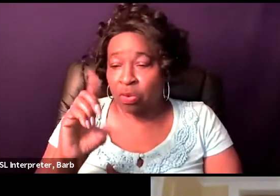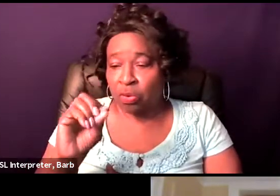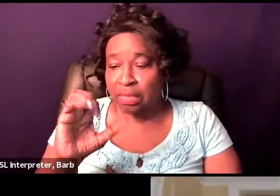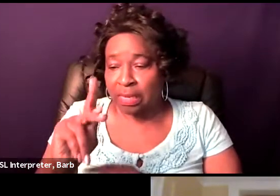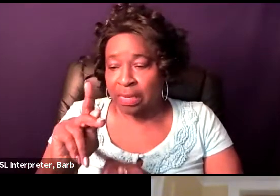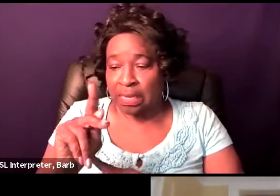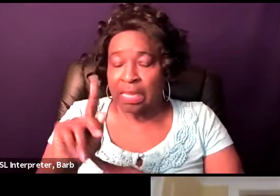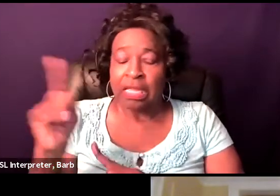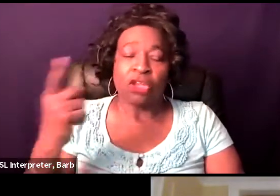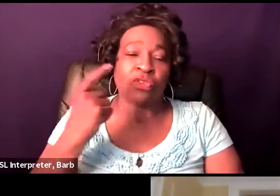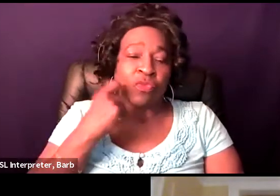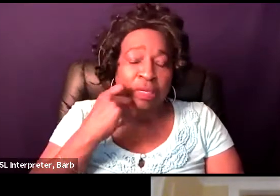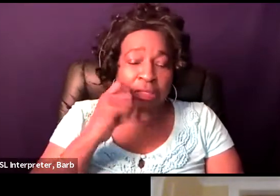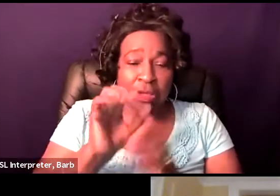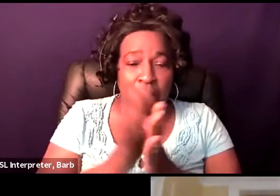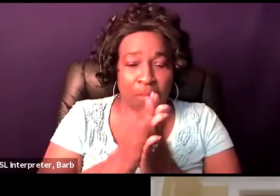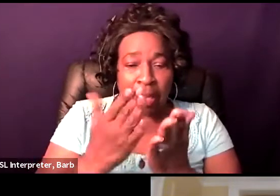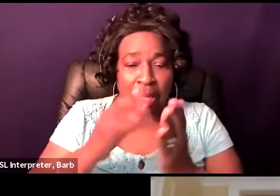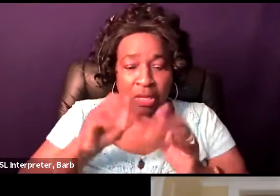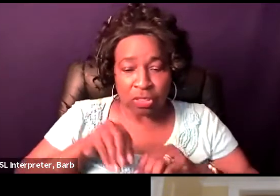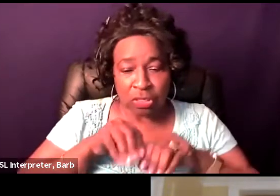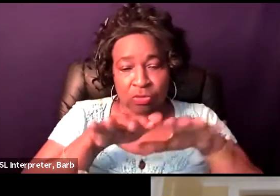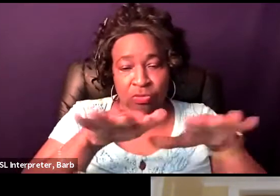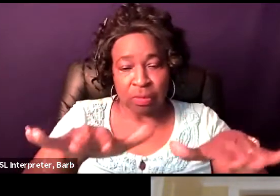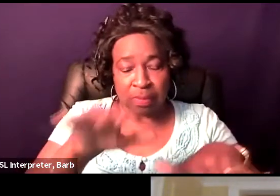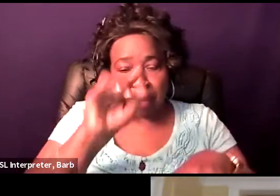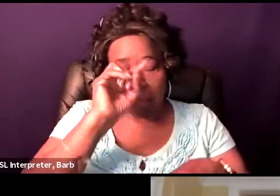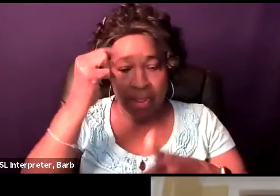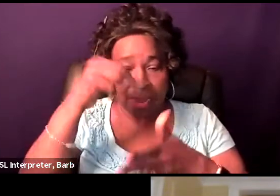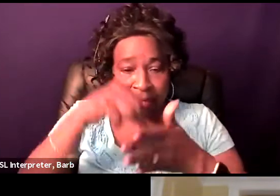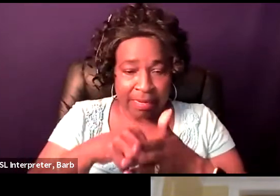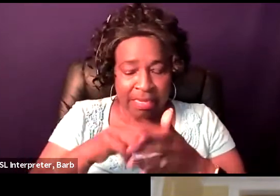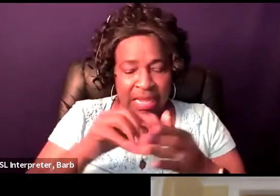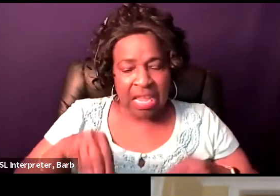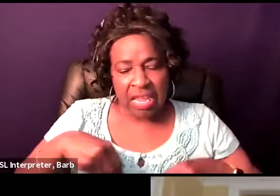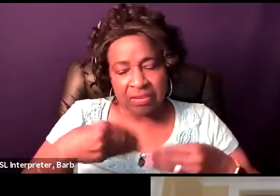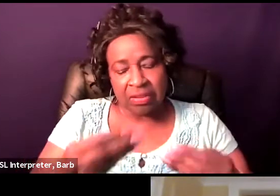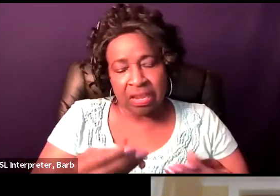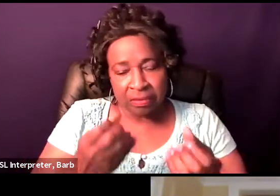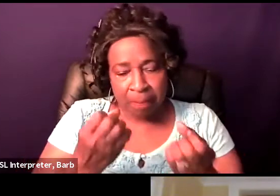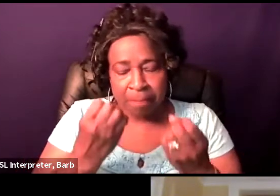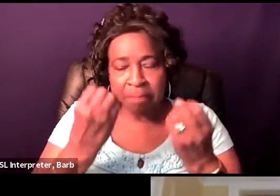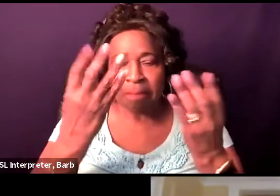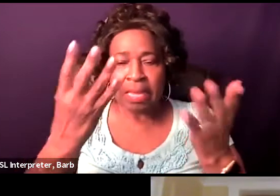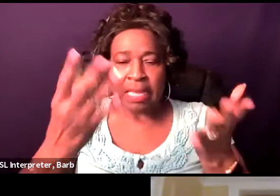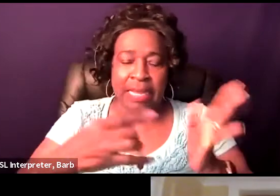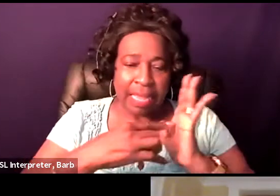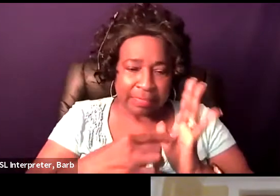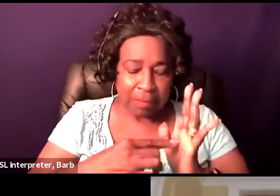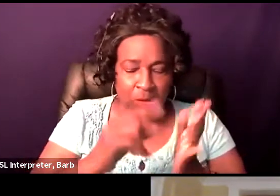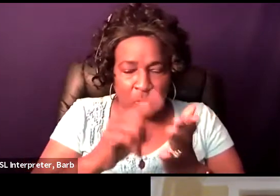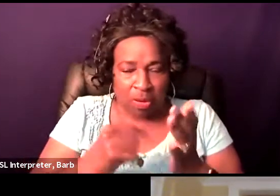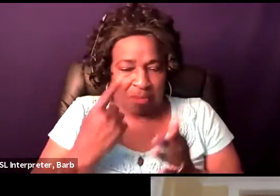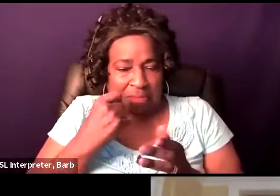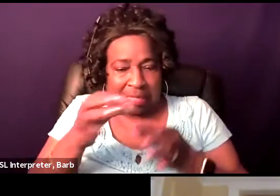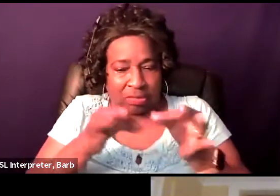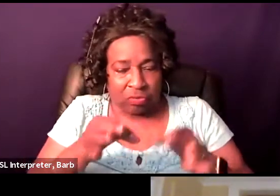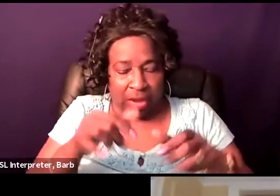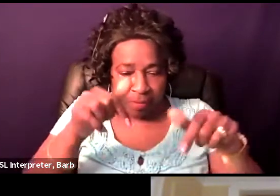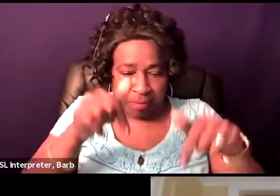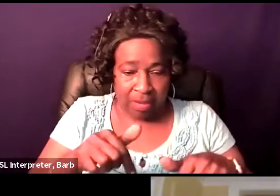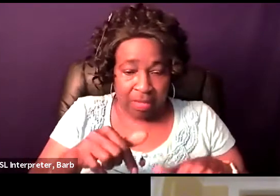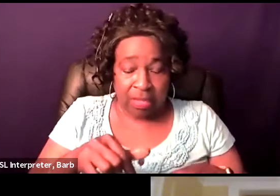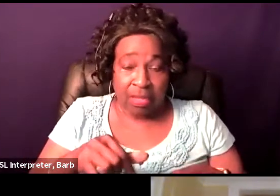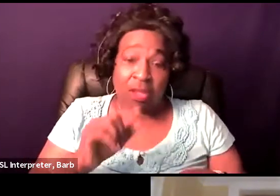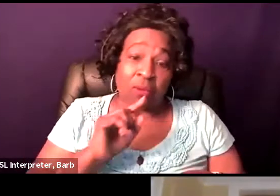Distributed Blackness that gives many examples of what was just described here. And in fact, just today